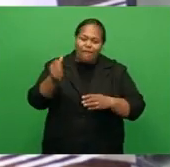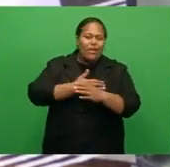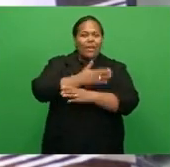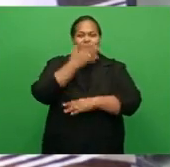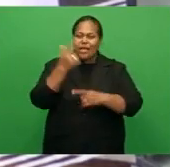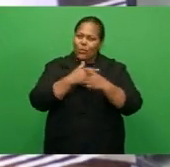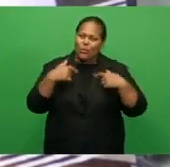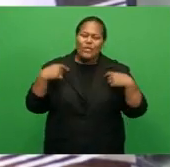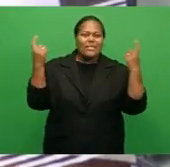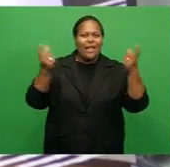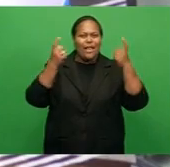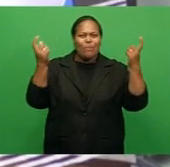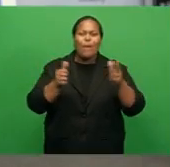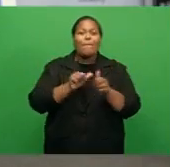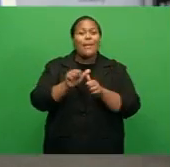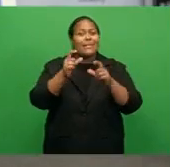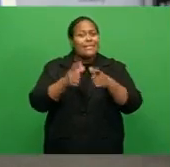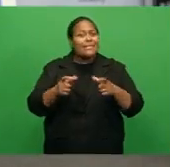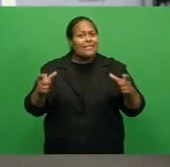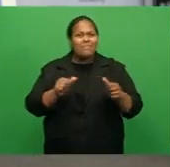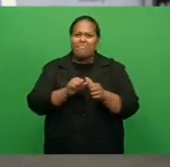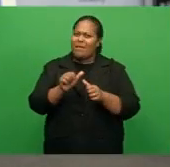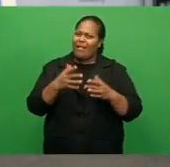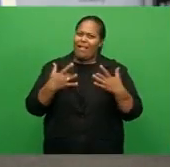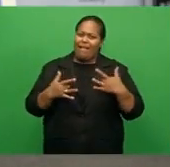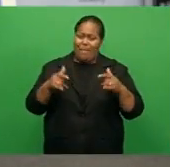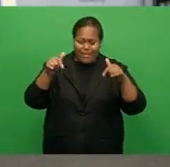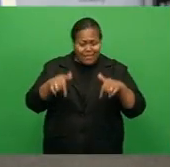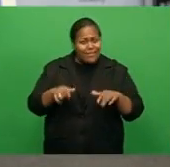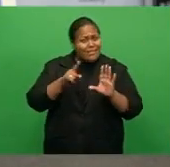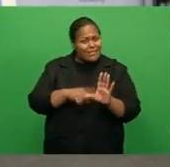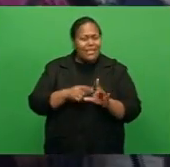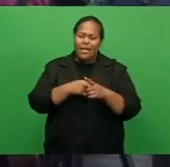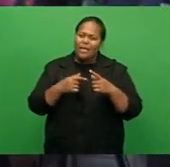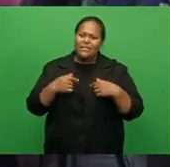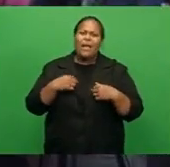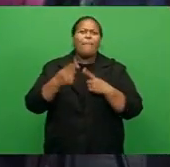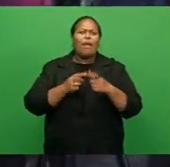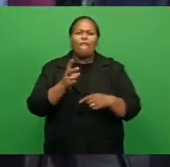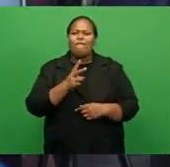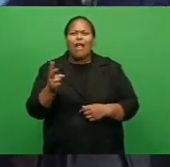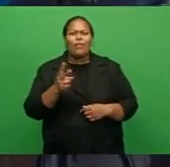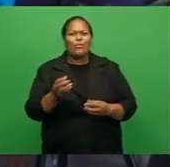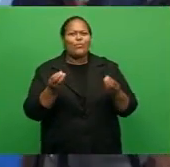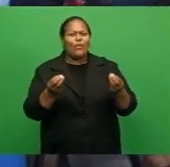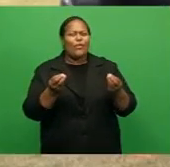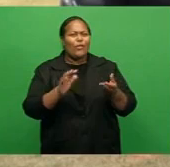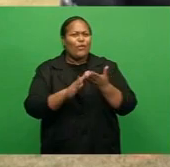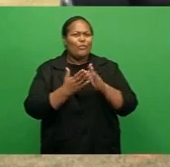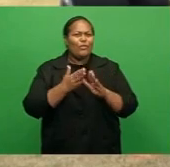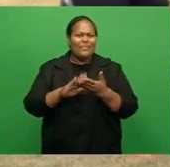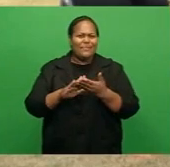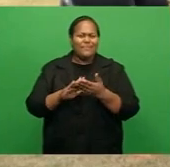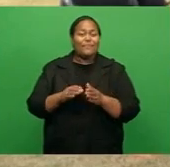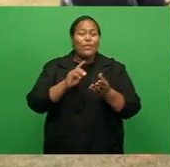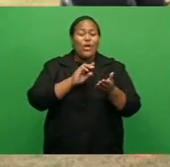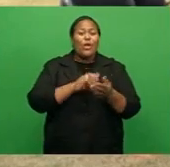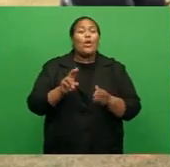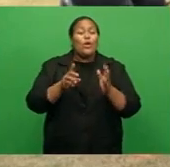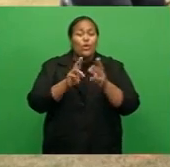cities, better life. But this year, it's particularly about valuing our communities. UN Habitat Urban Resilience Team Leader